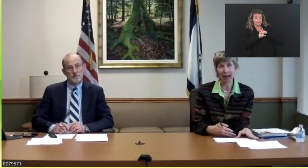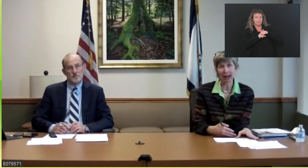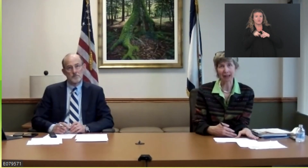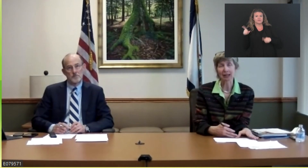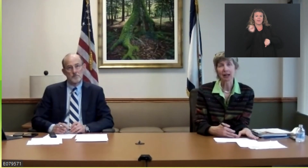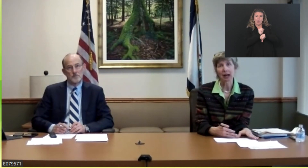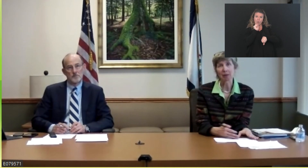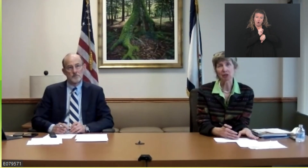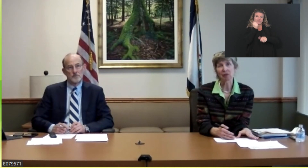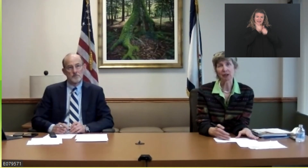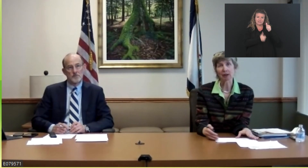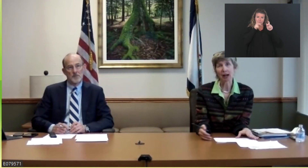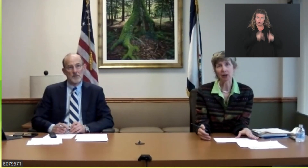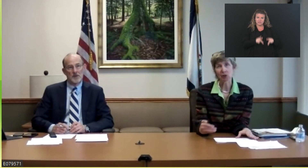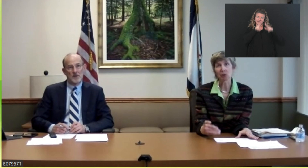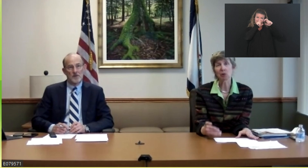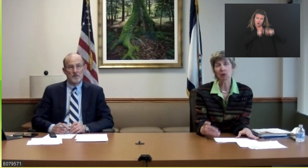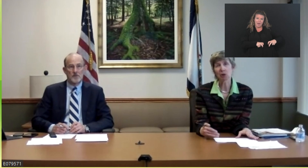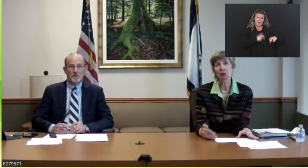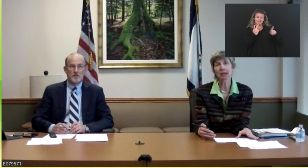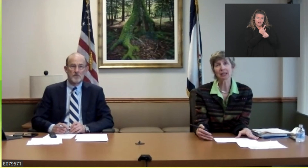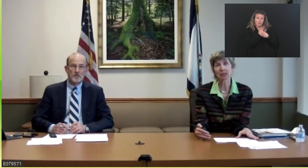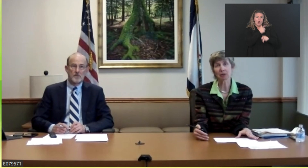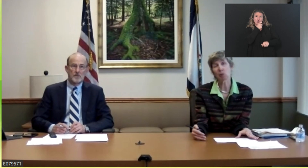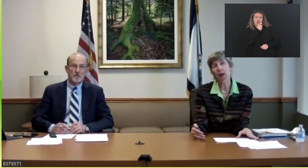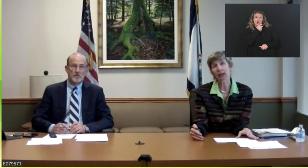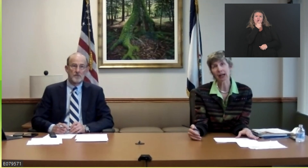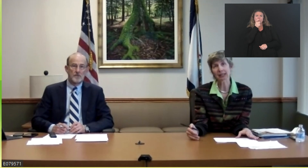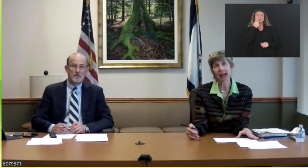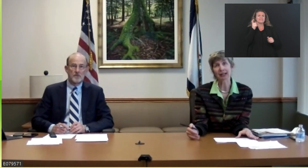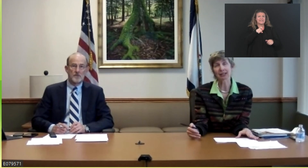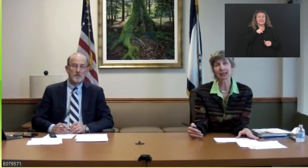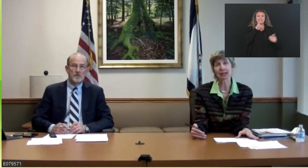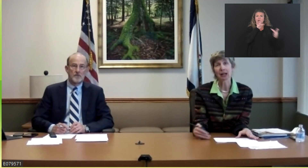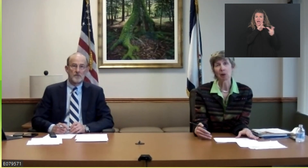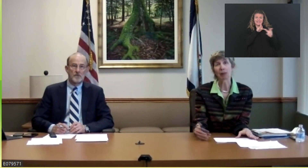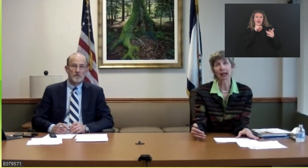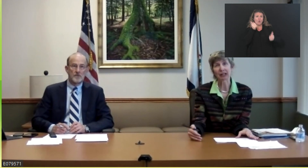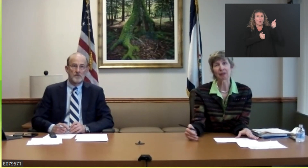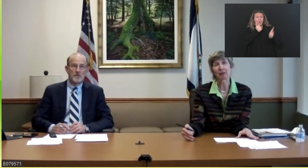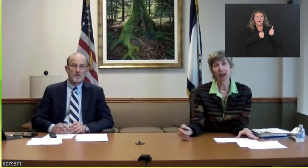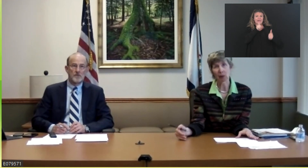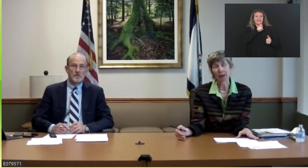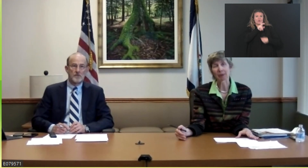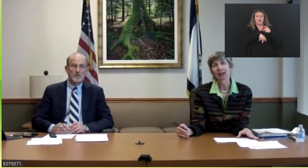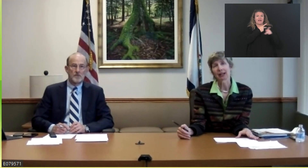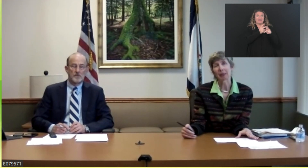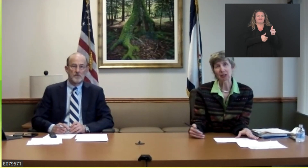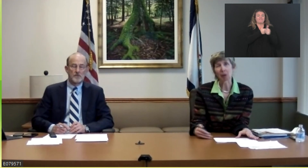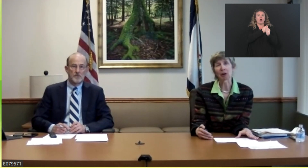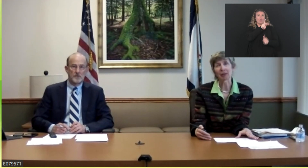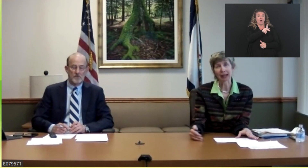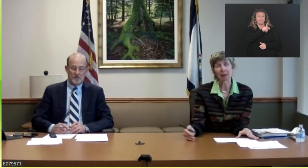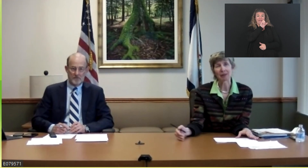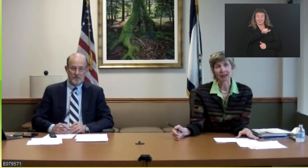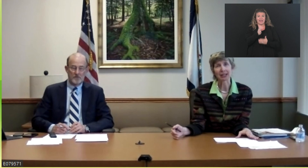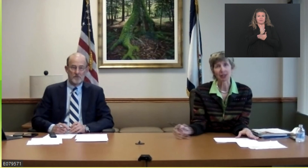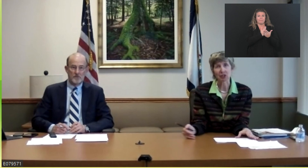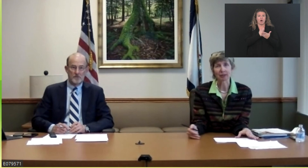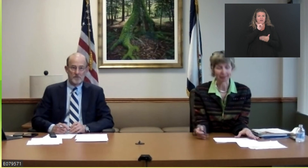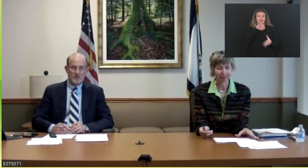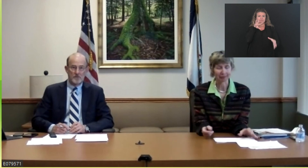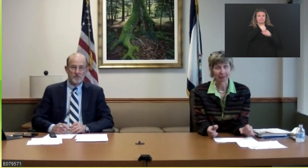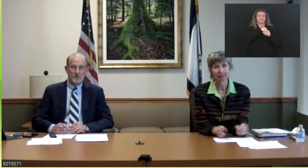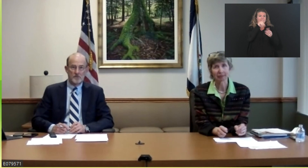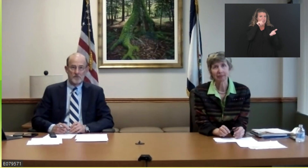through that, to figure out what contacts need what kind of follow-up. And that's all part of that epi